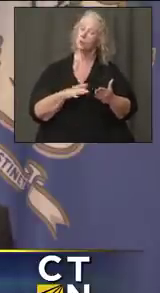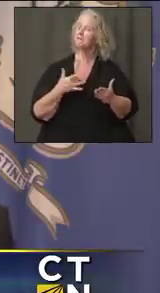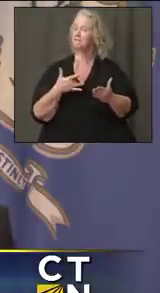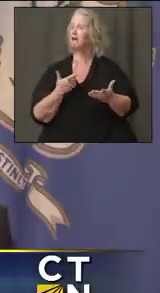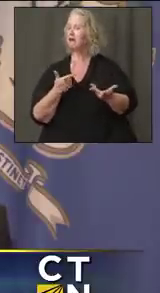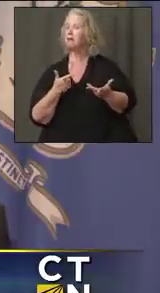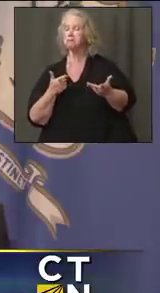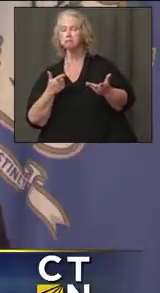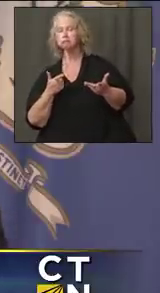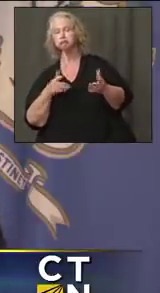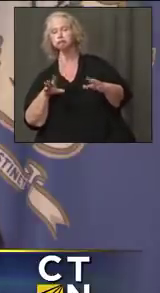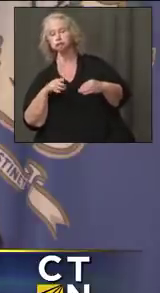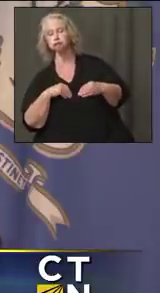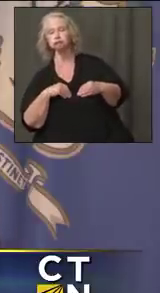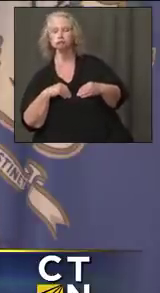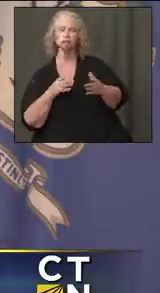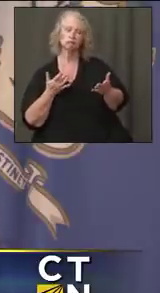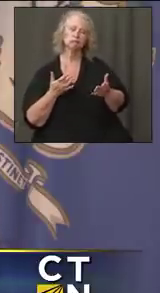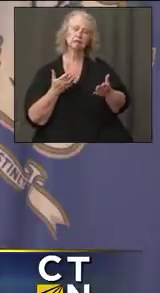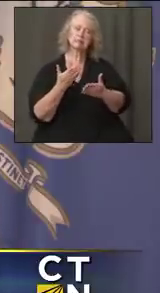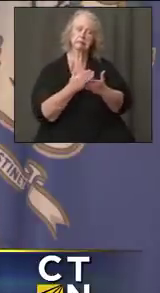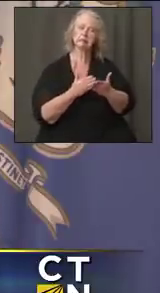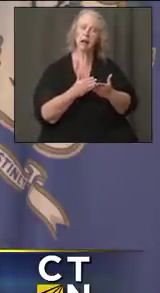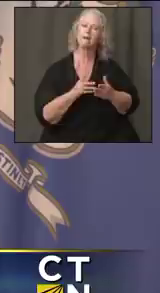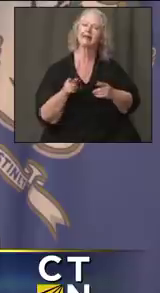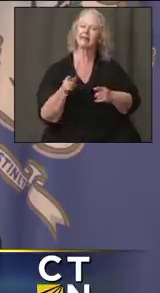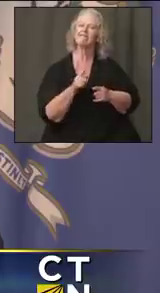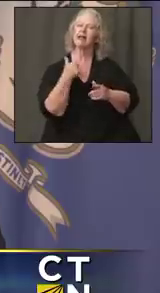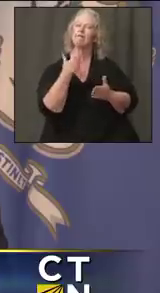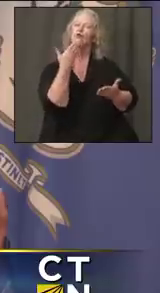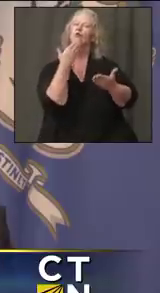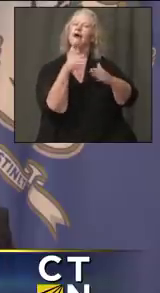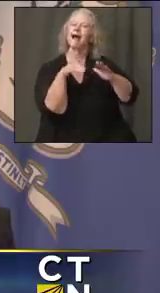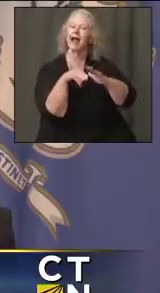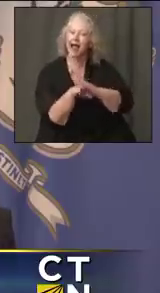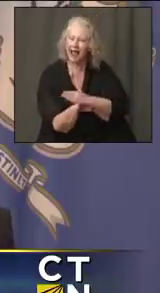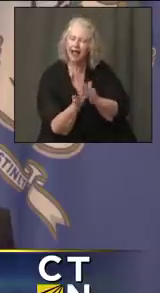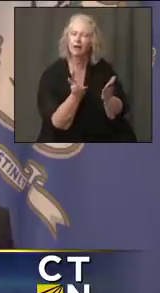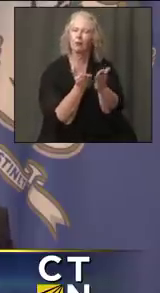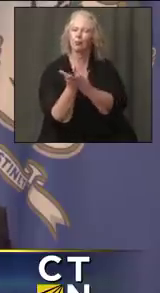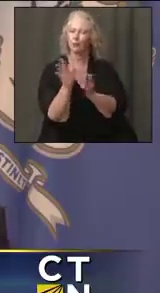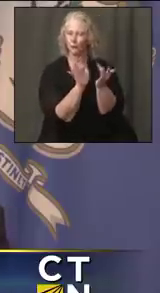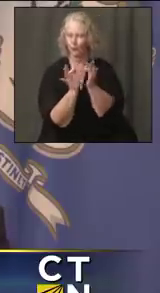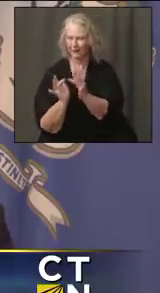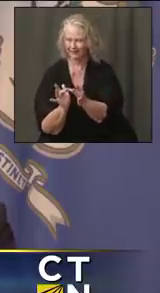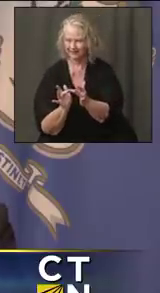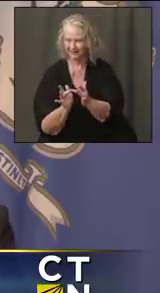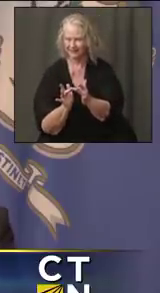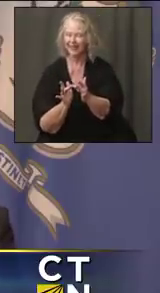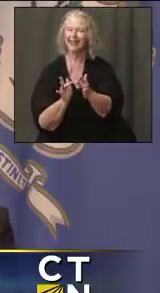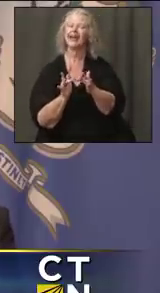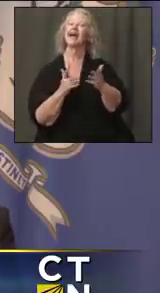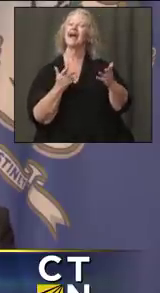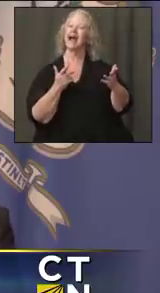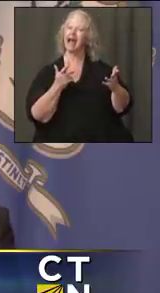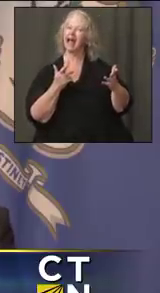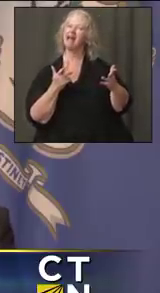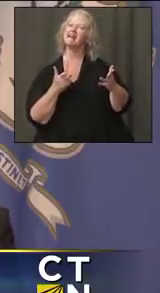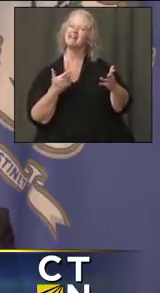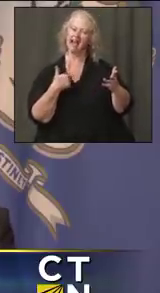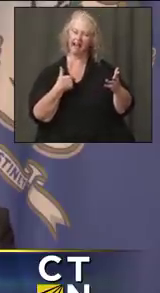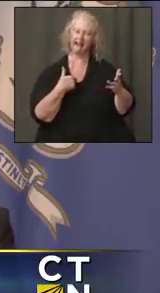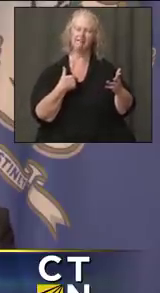to it pretty quickly in places where they had good access, be it they had internet access and they had the